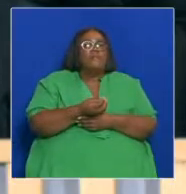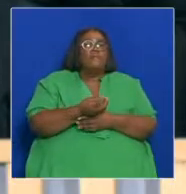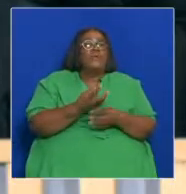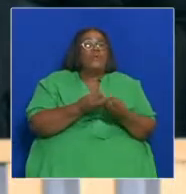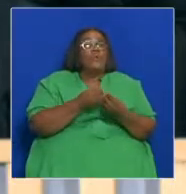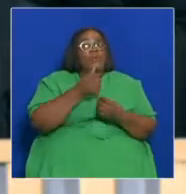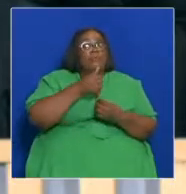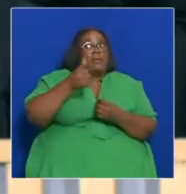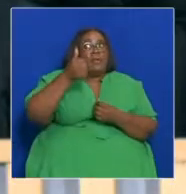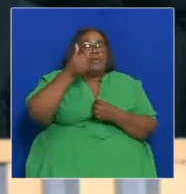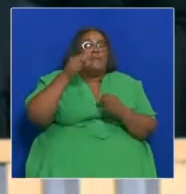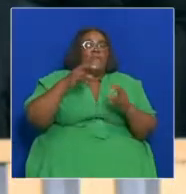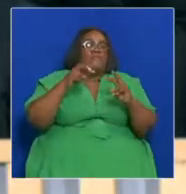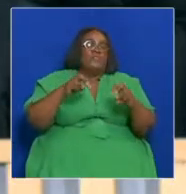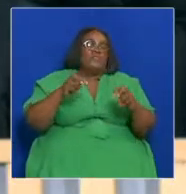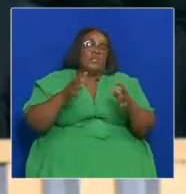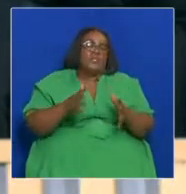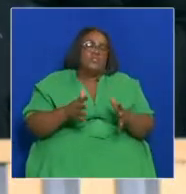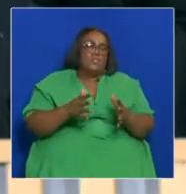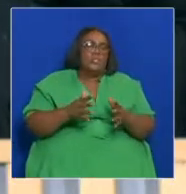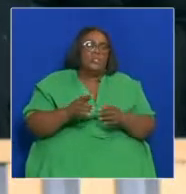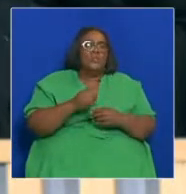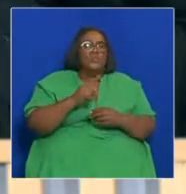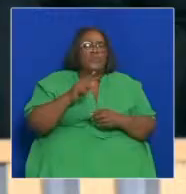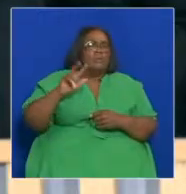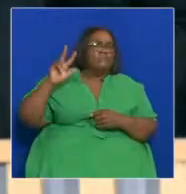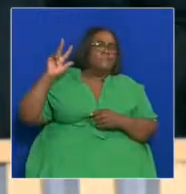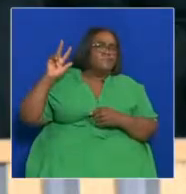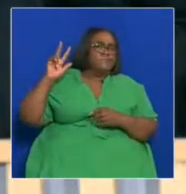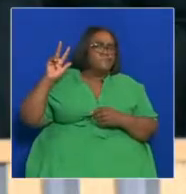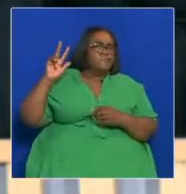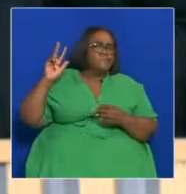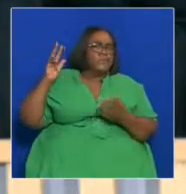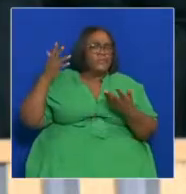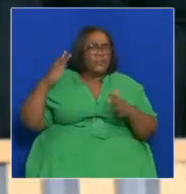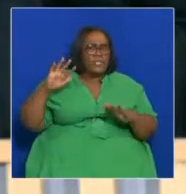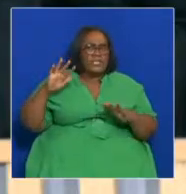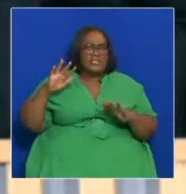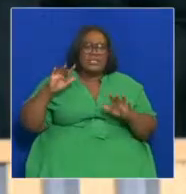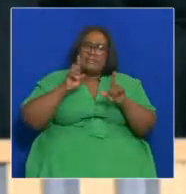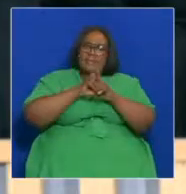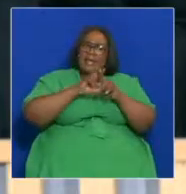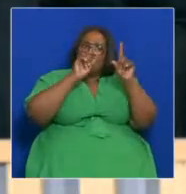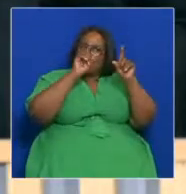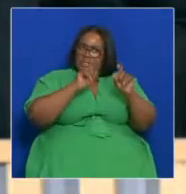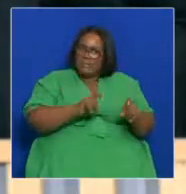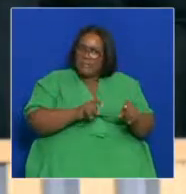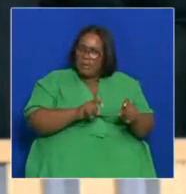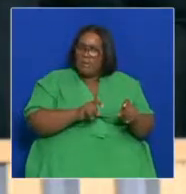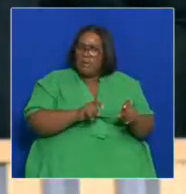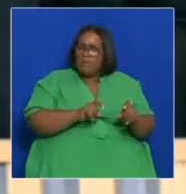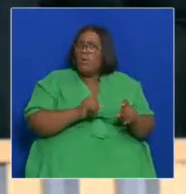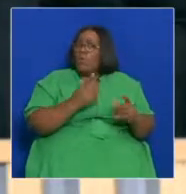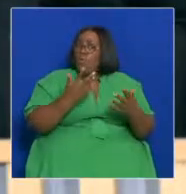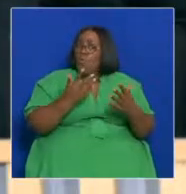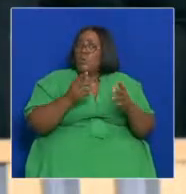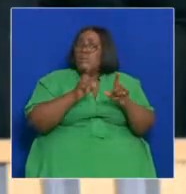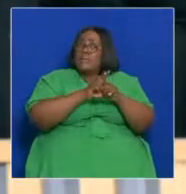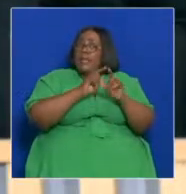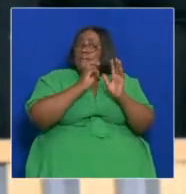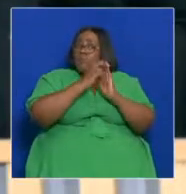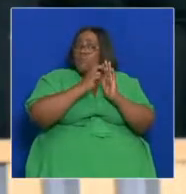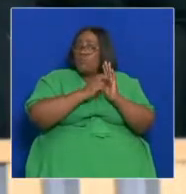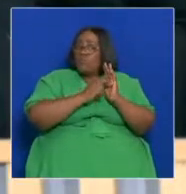you have taken oath, you are bound to the same principles or the same rules as